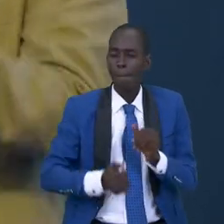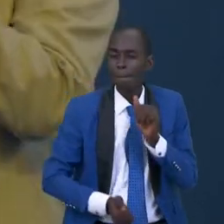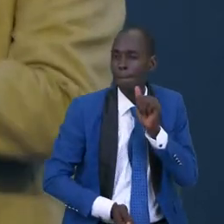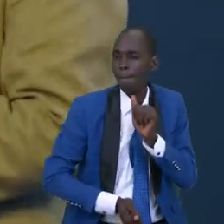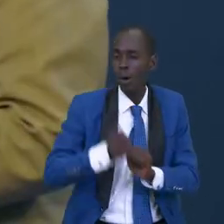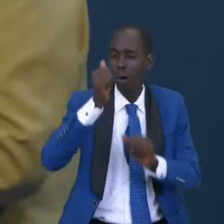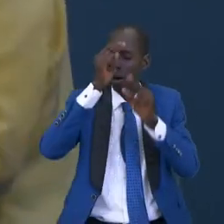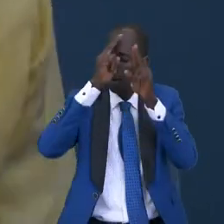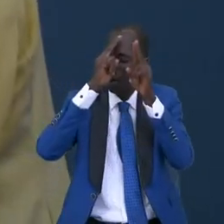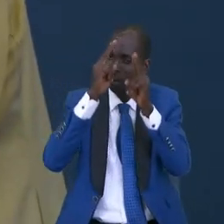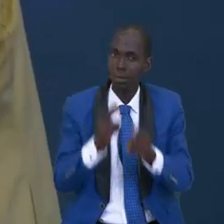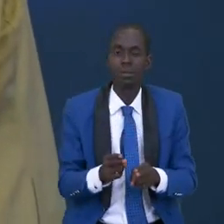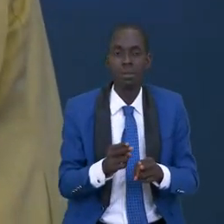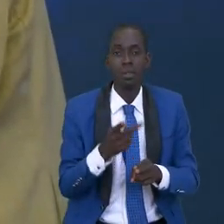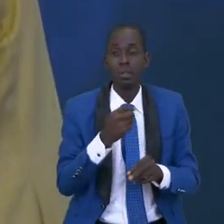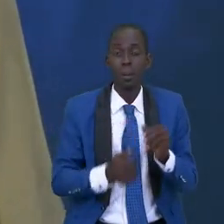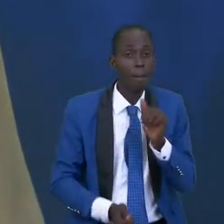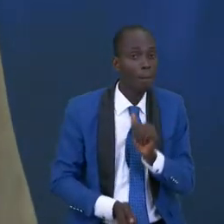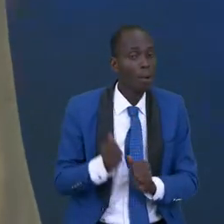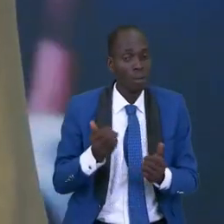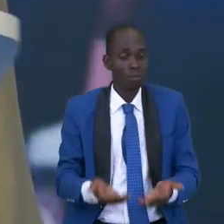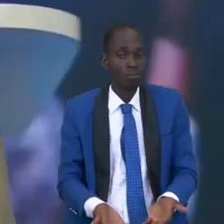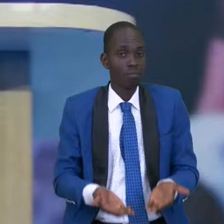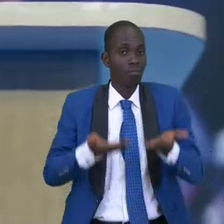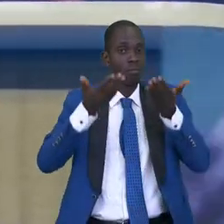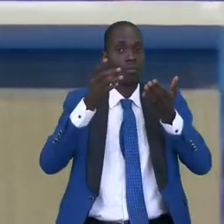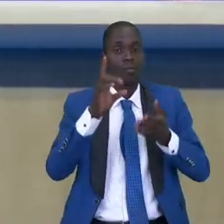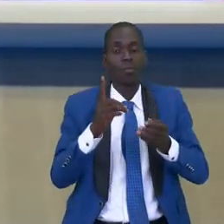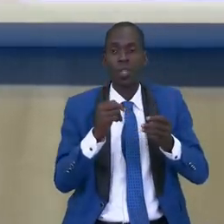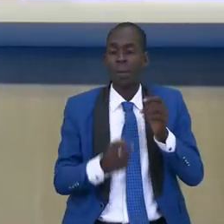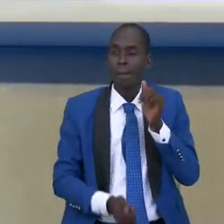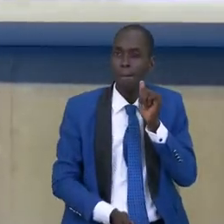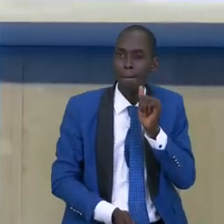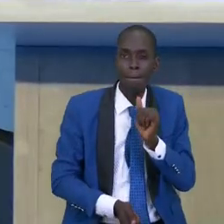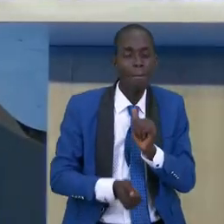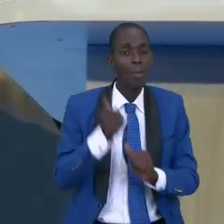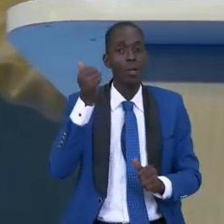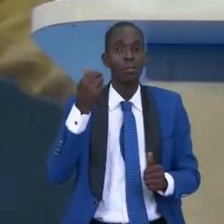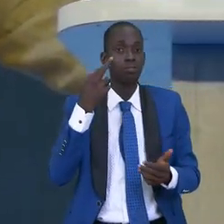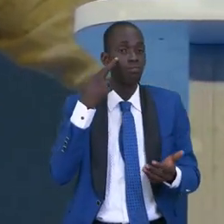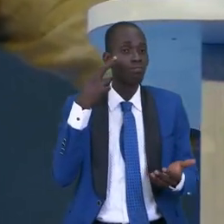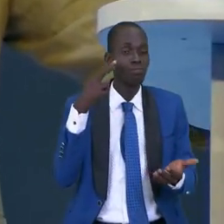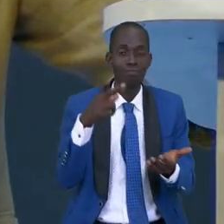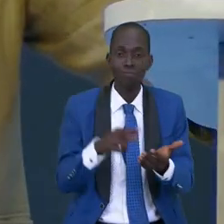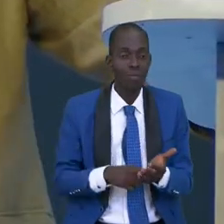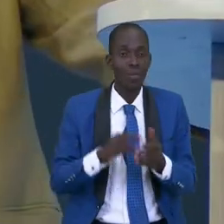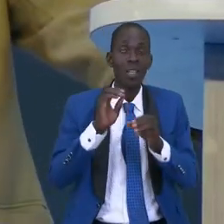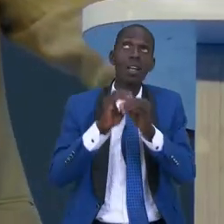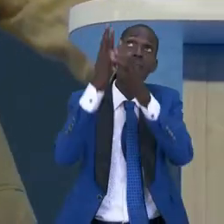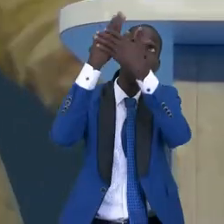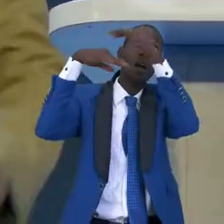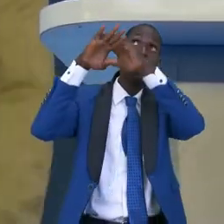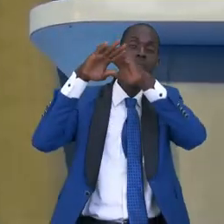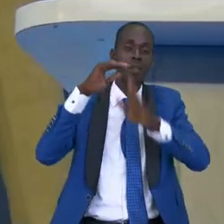the most exalted, and the most recognized in heaven and